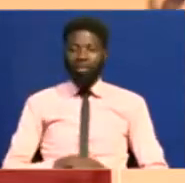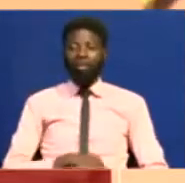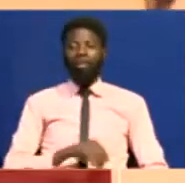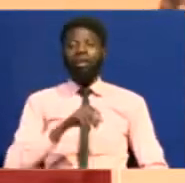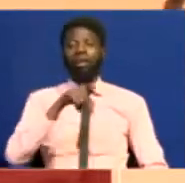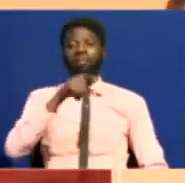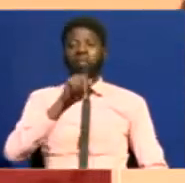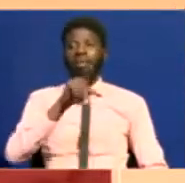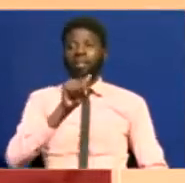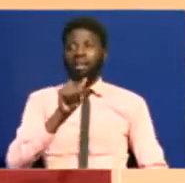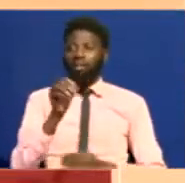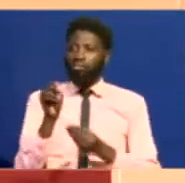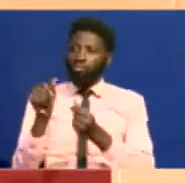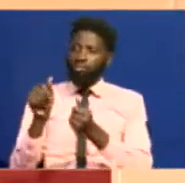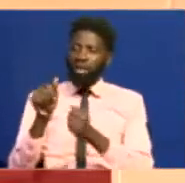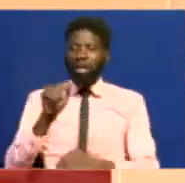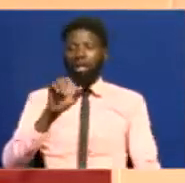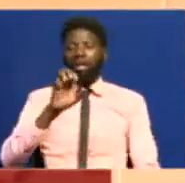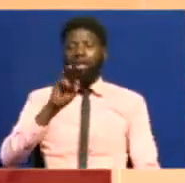seti mbili kwa moja.